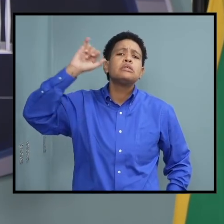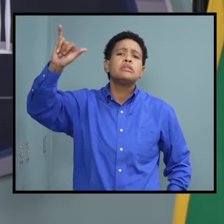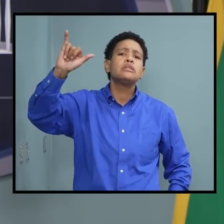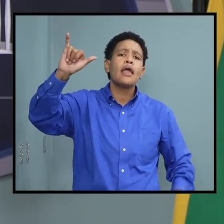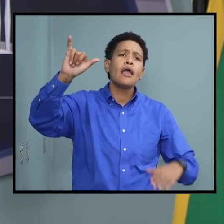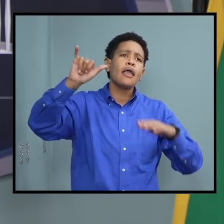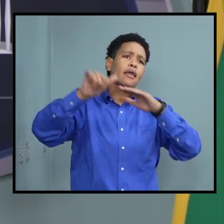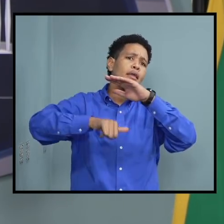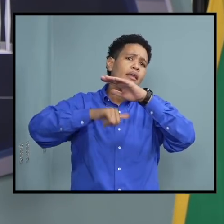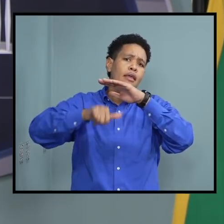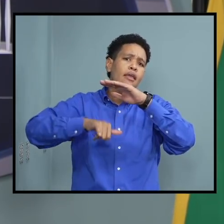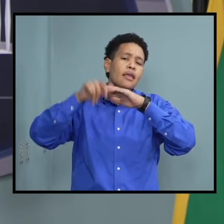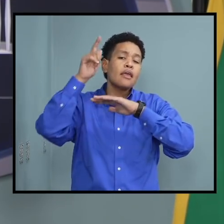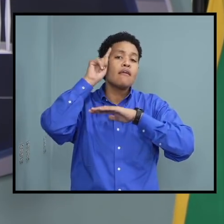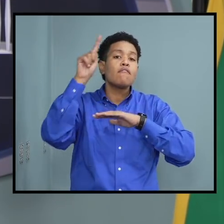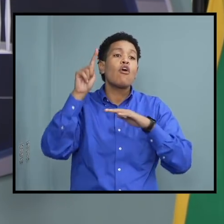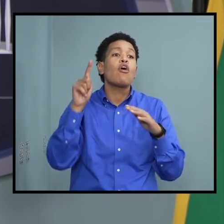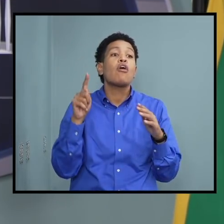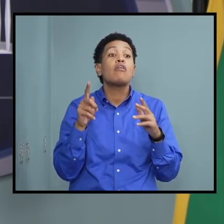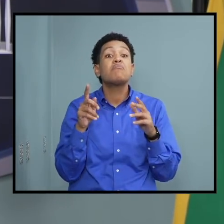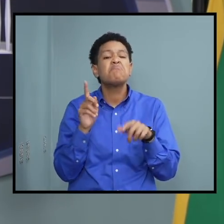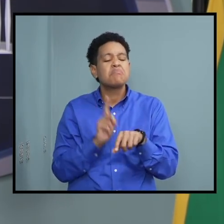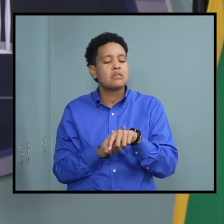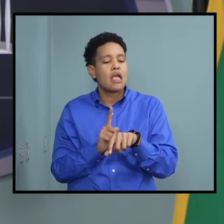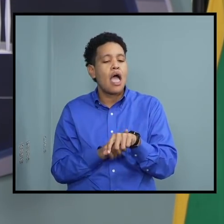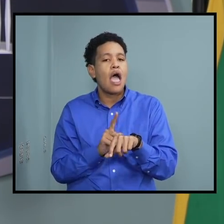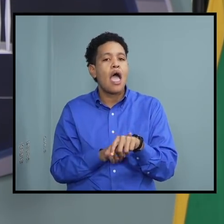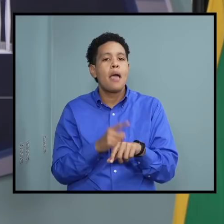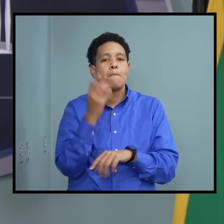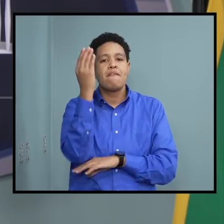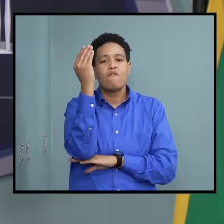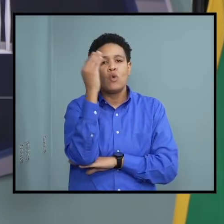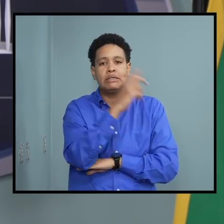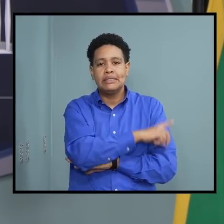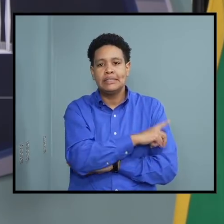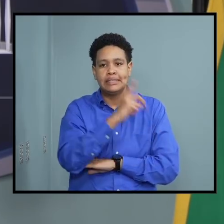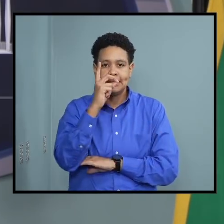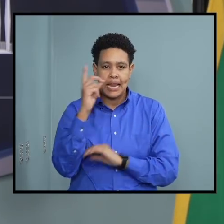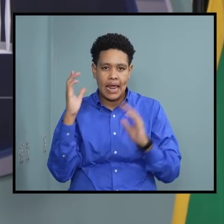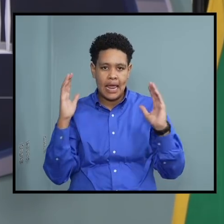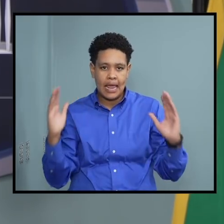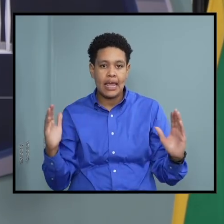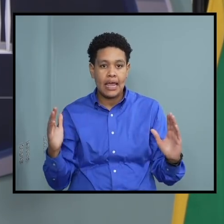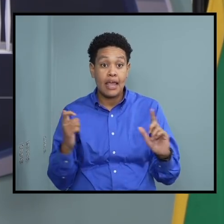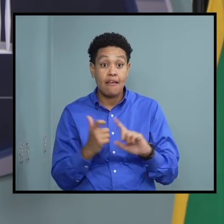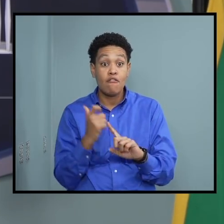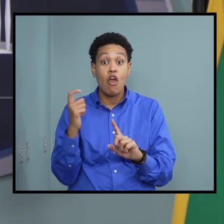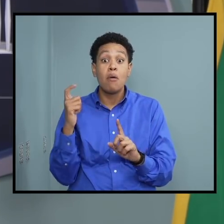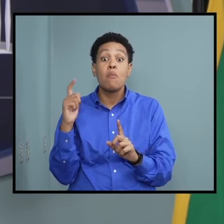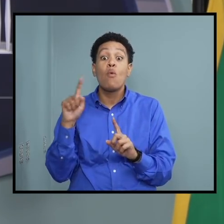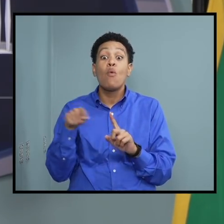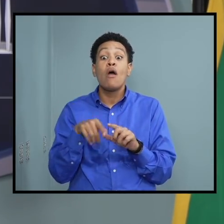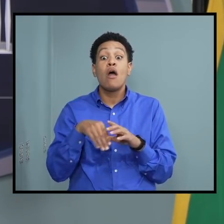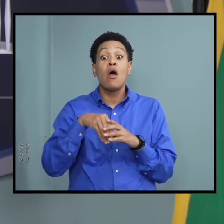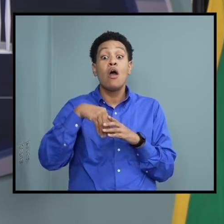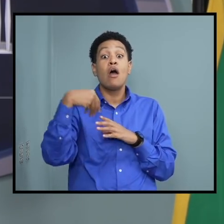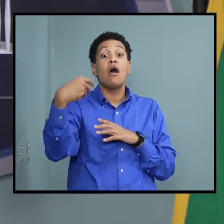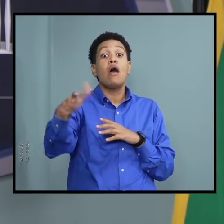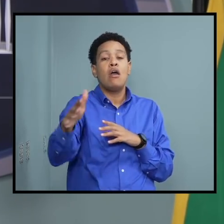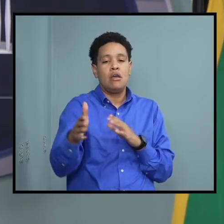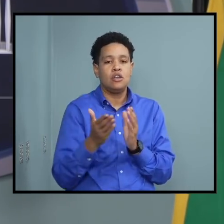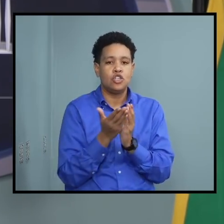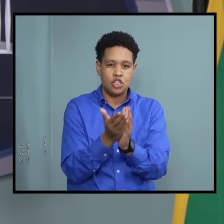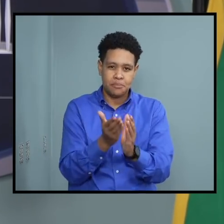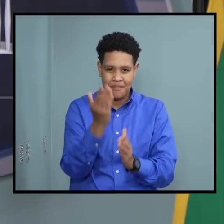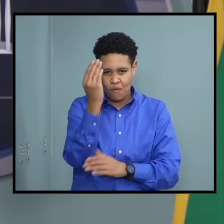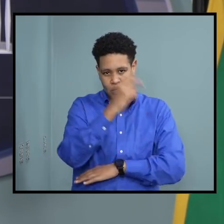self-quarantine for a further period to 14 days from the date of disembarkation.